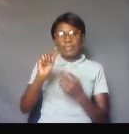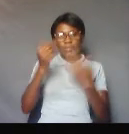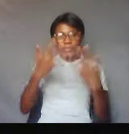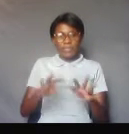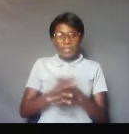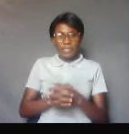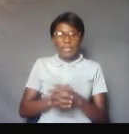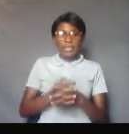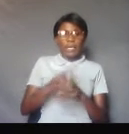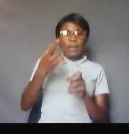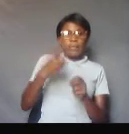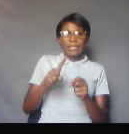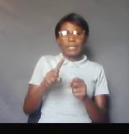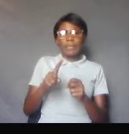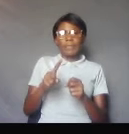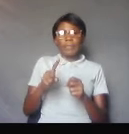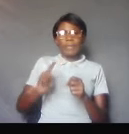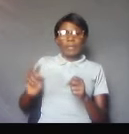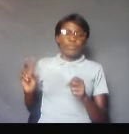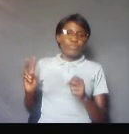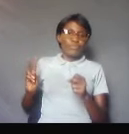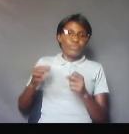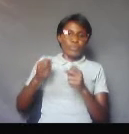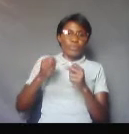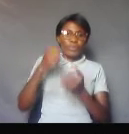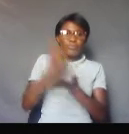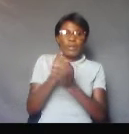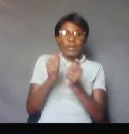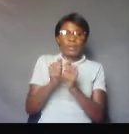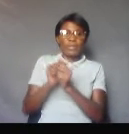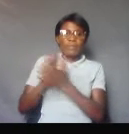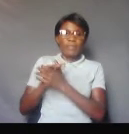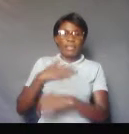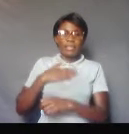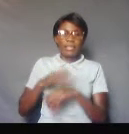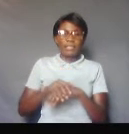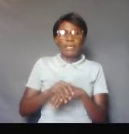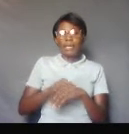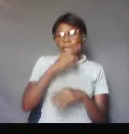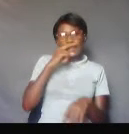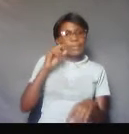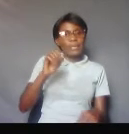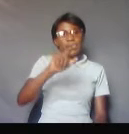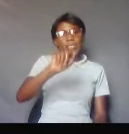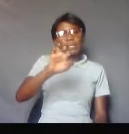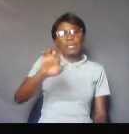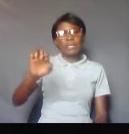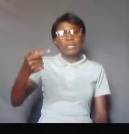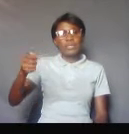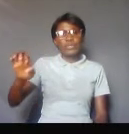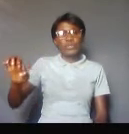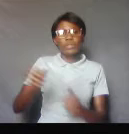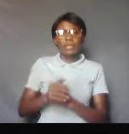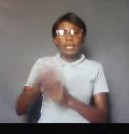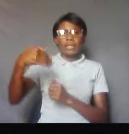however, brought a friend with me. I brought my colleague, TG. She will introduce herself a